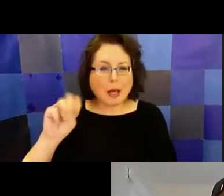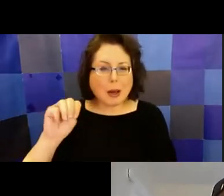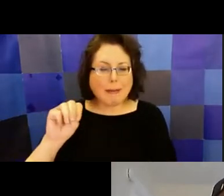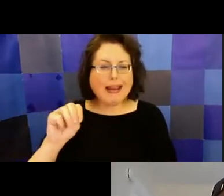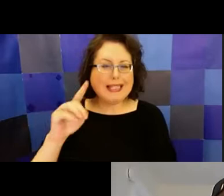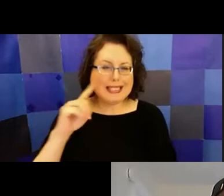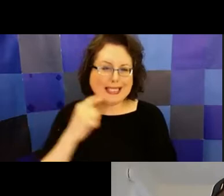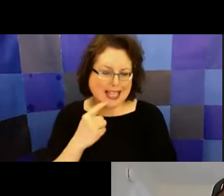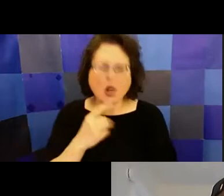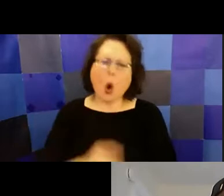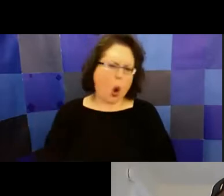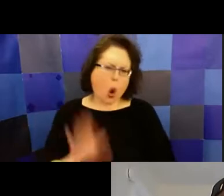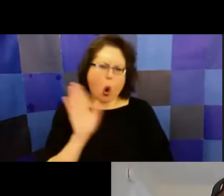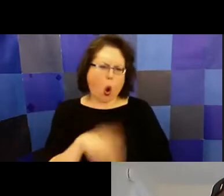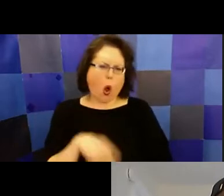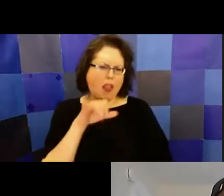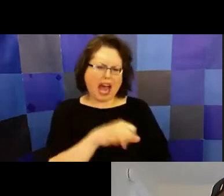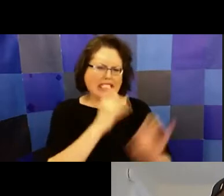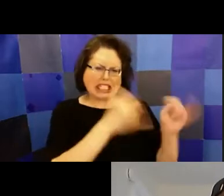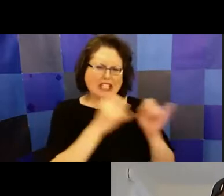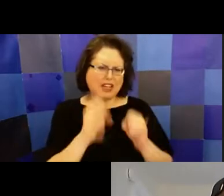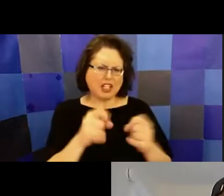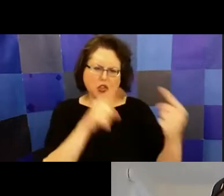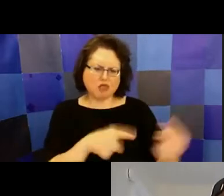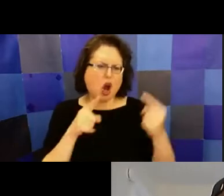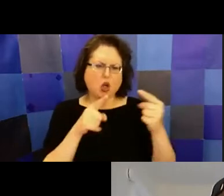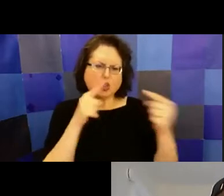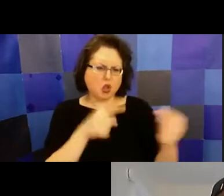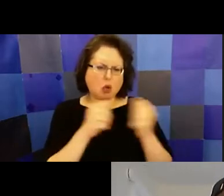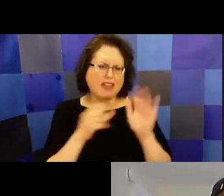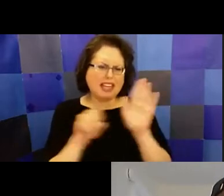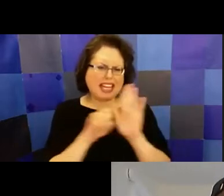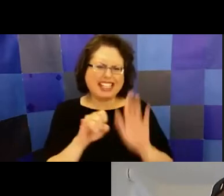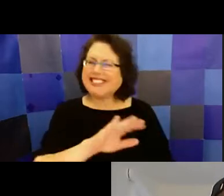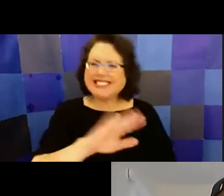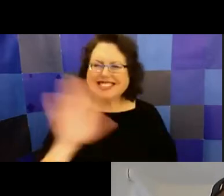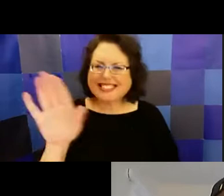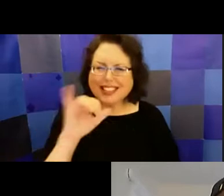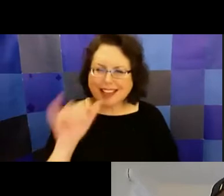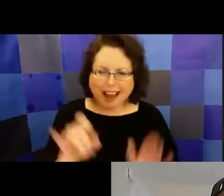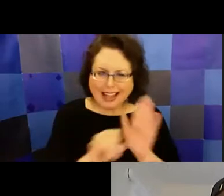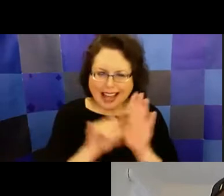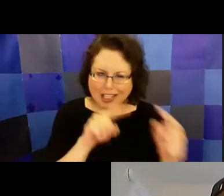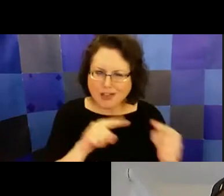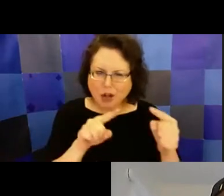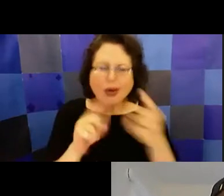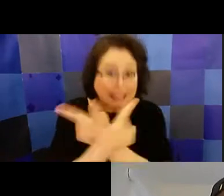struggles, as struggles just for identity, but they're not struggles for identity. They're struggles for liberation. I mean, I don't want to discount identity, right?